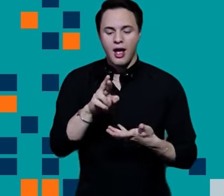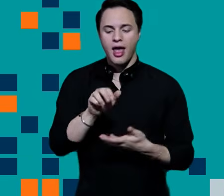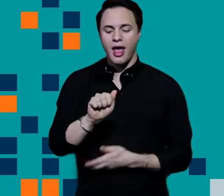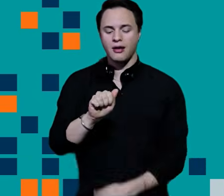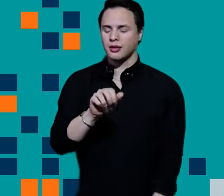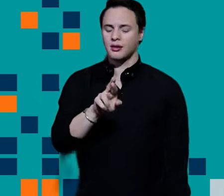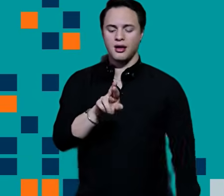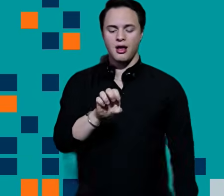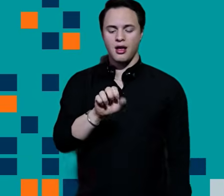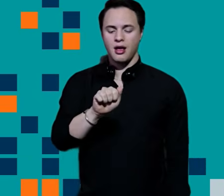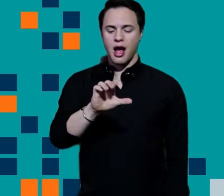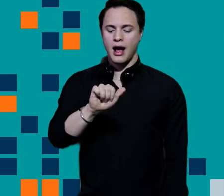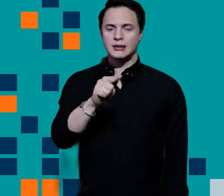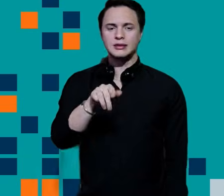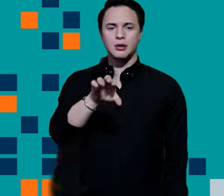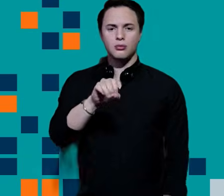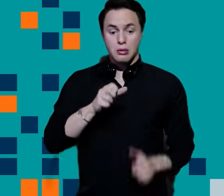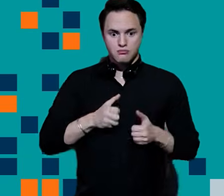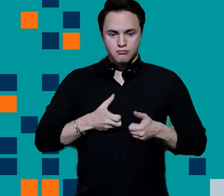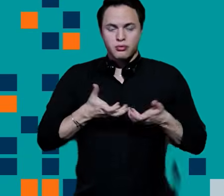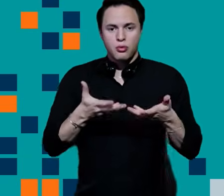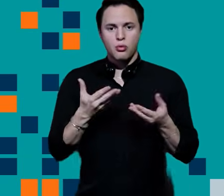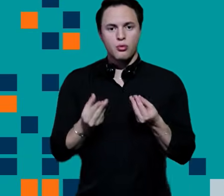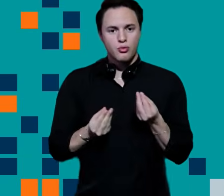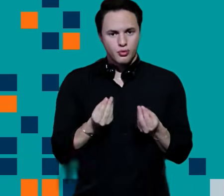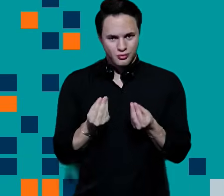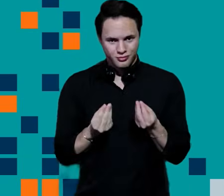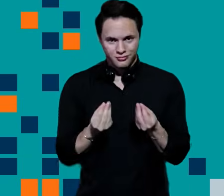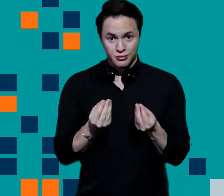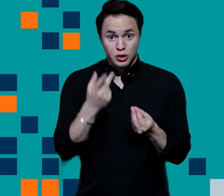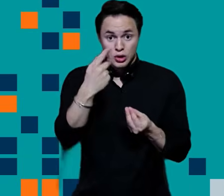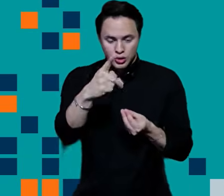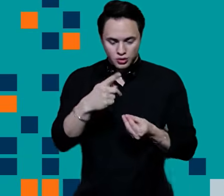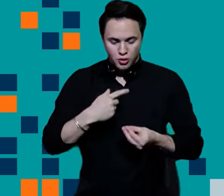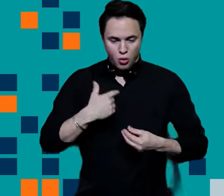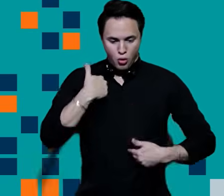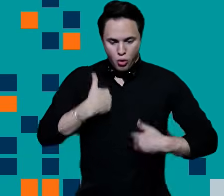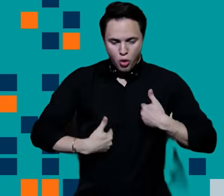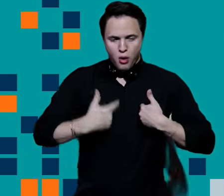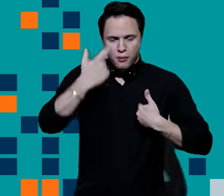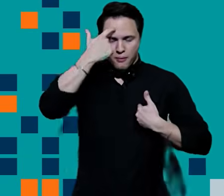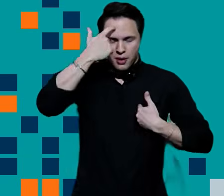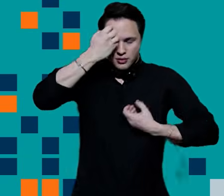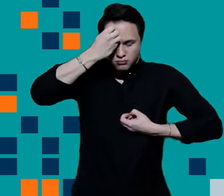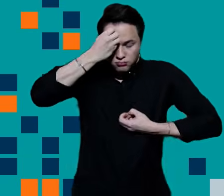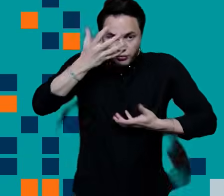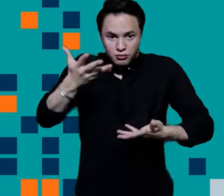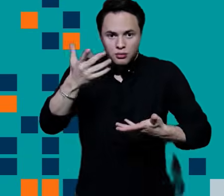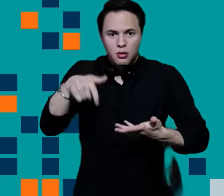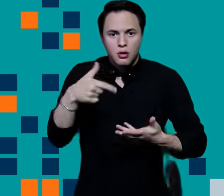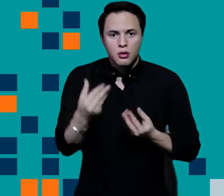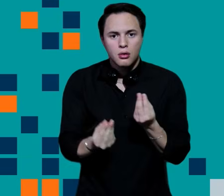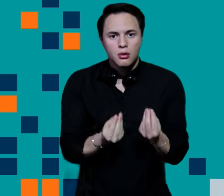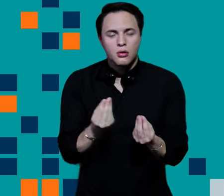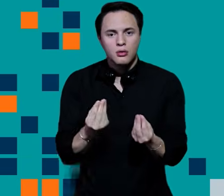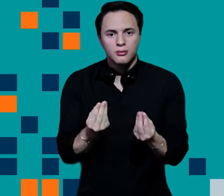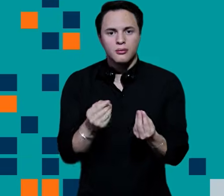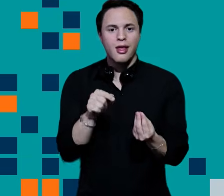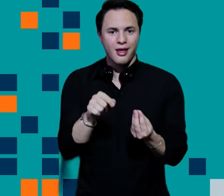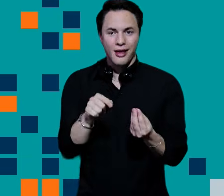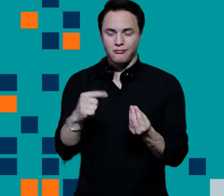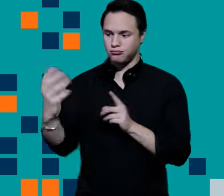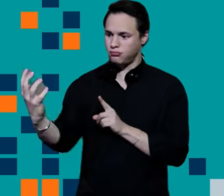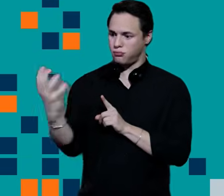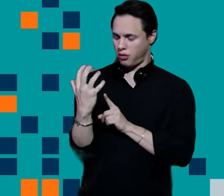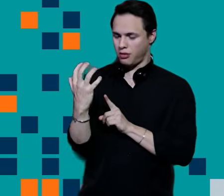most important part about it is that your reaction and my reaction to those inputs are going